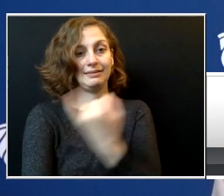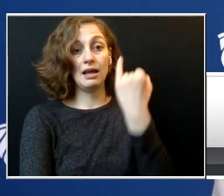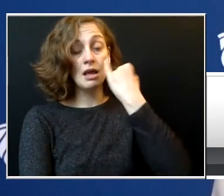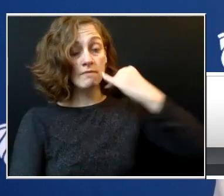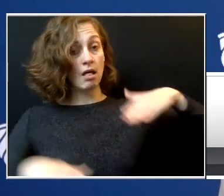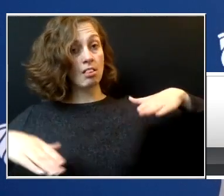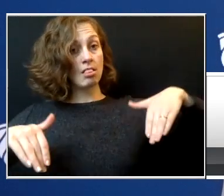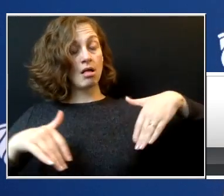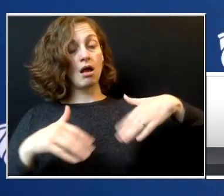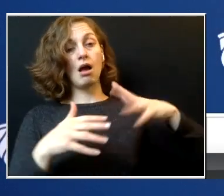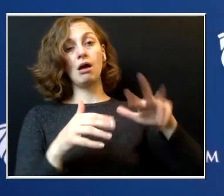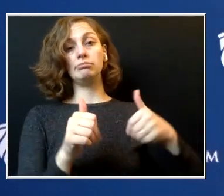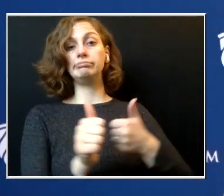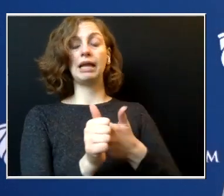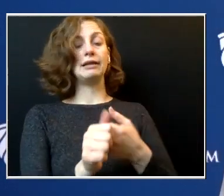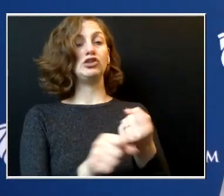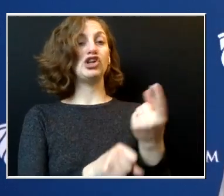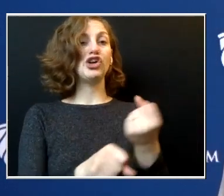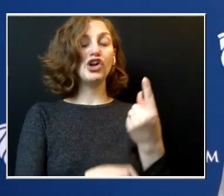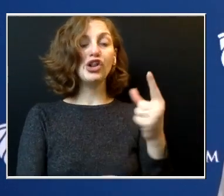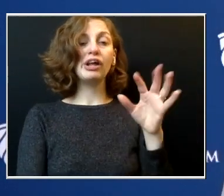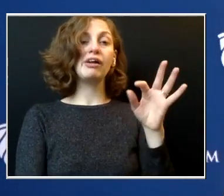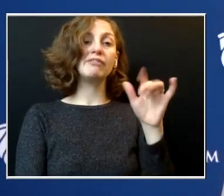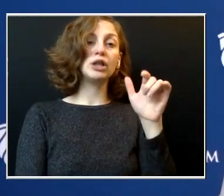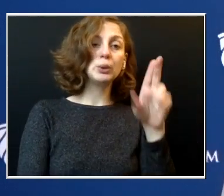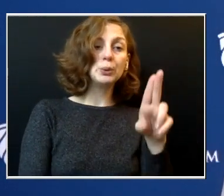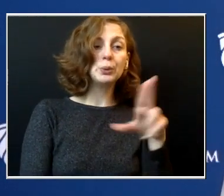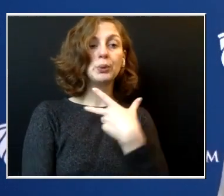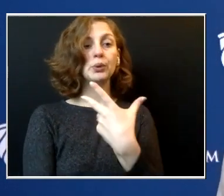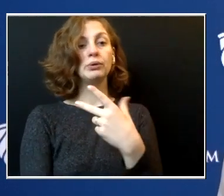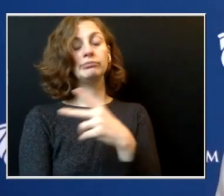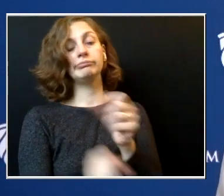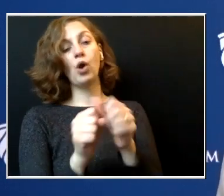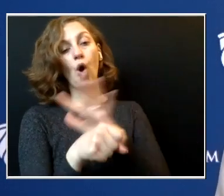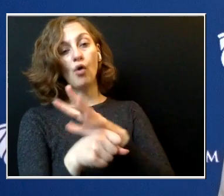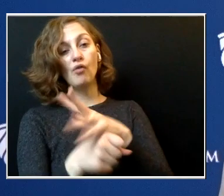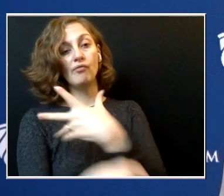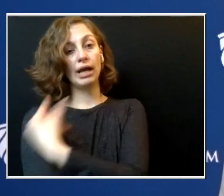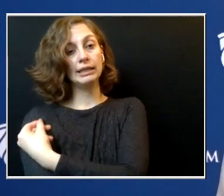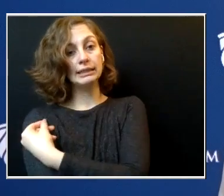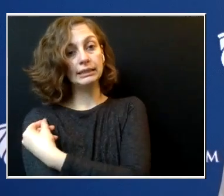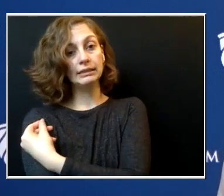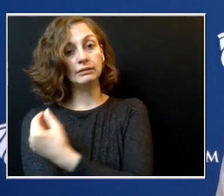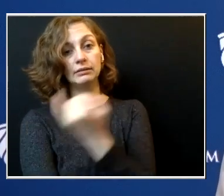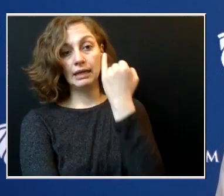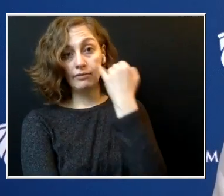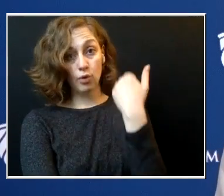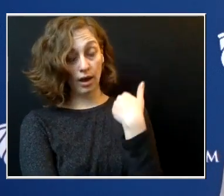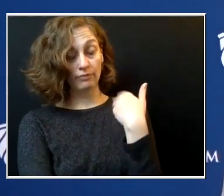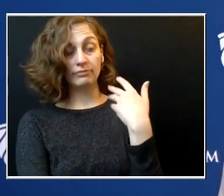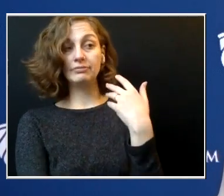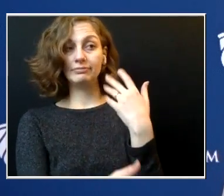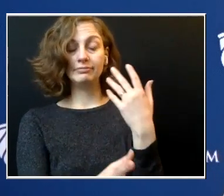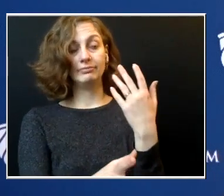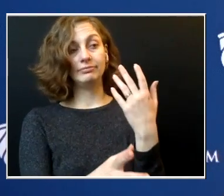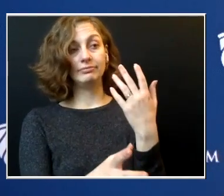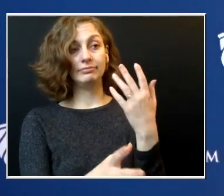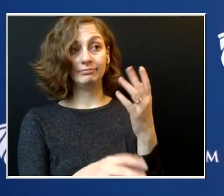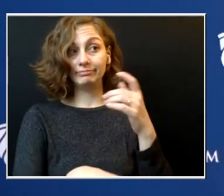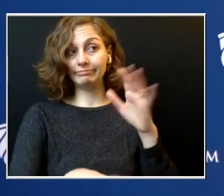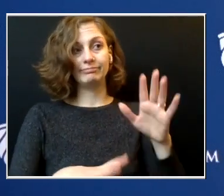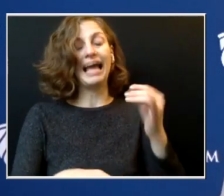influenza and this updated COVID vaccine, and if you're of age, get the RSV vaccine as well. There is still time to do that, but it's